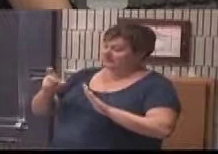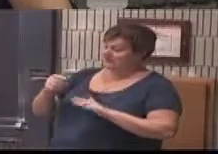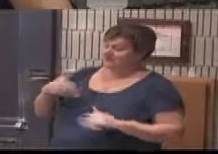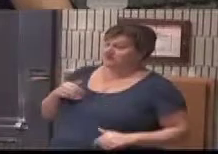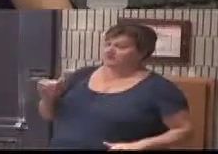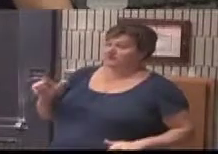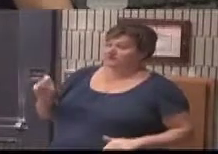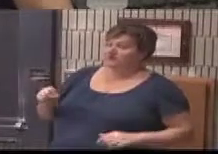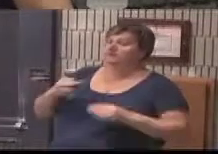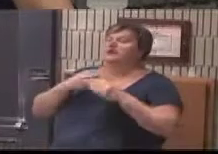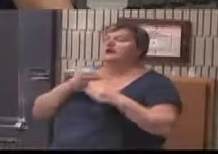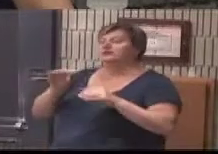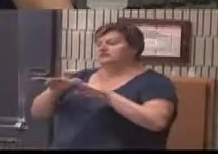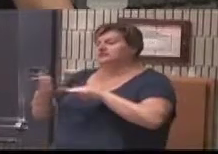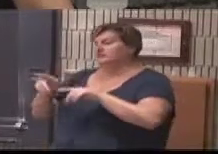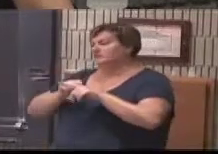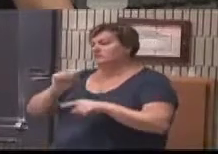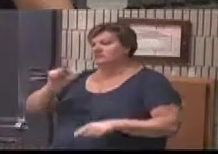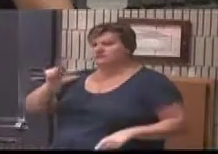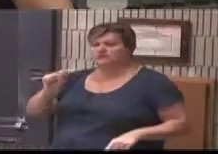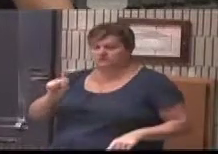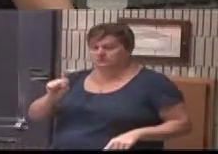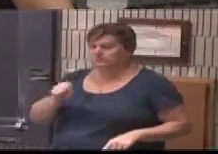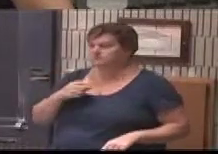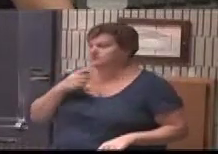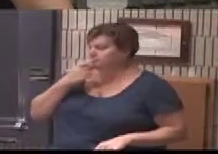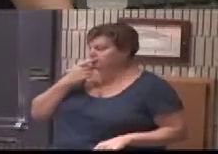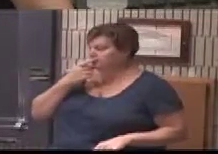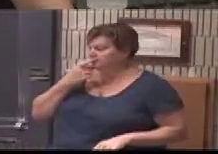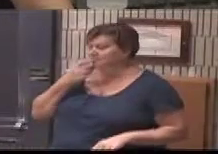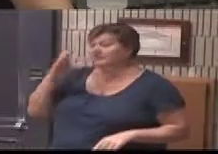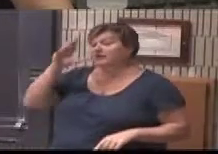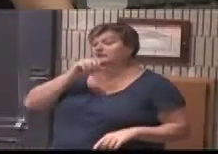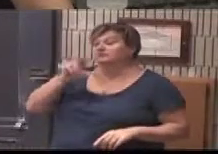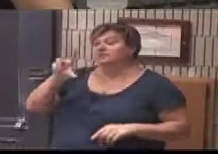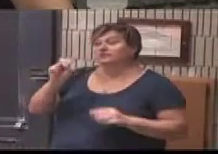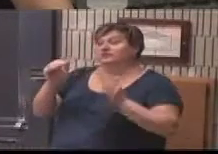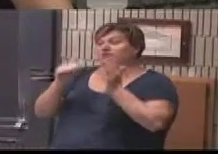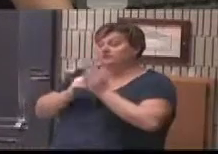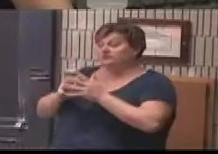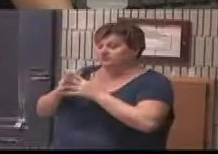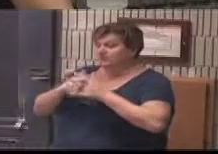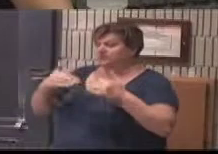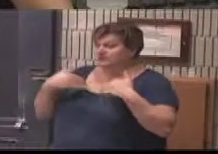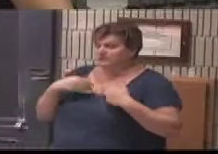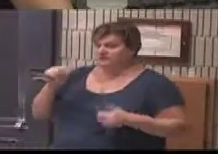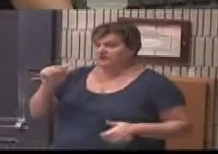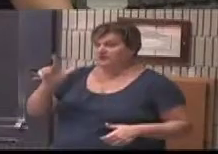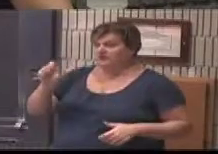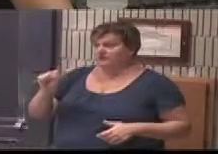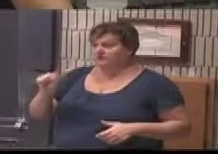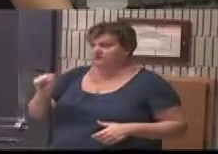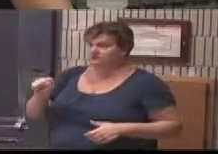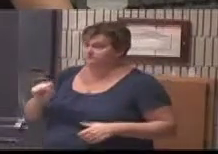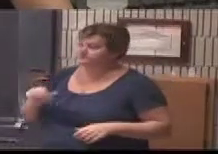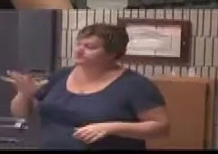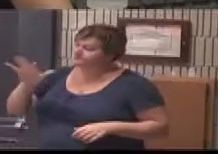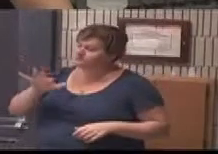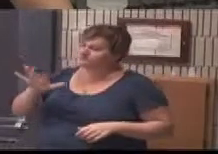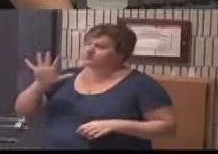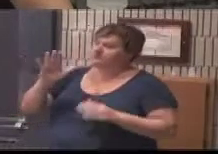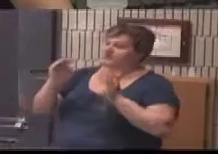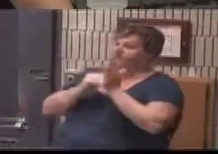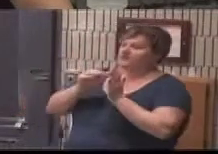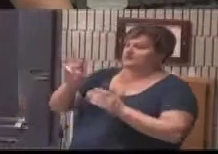ALS. It is estimated that 30,000 Americans are living with ALS. Roughly 5,600 people